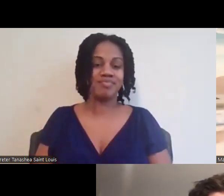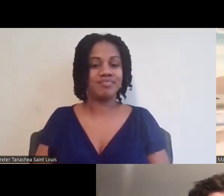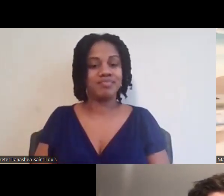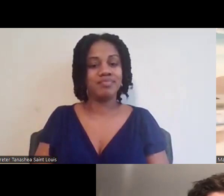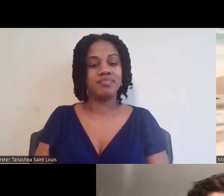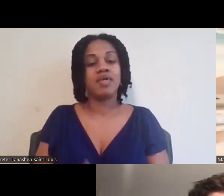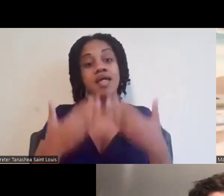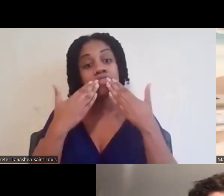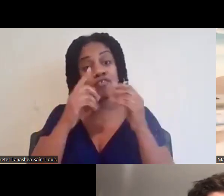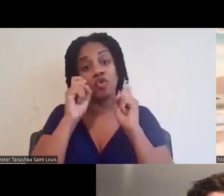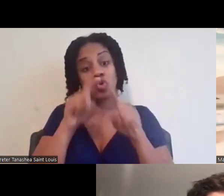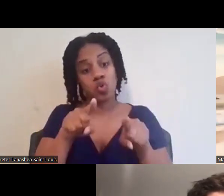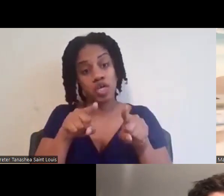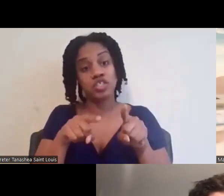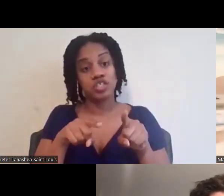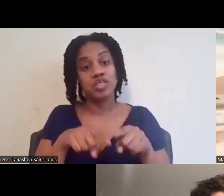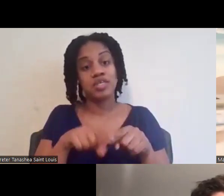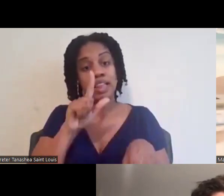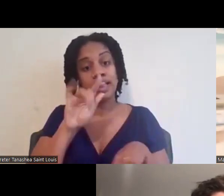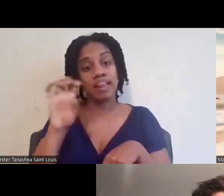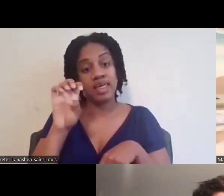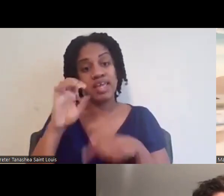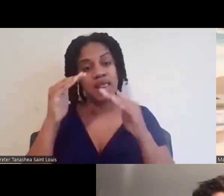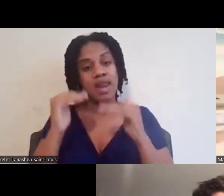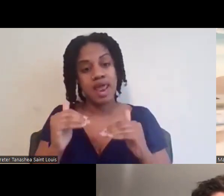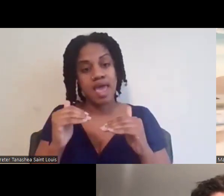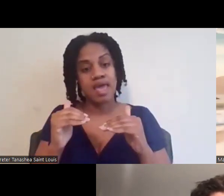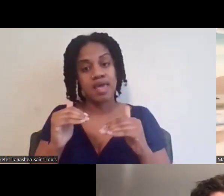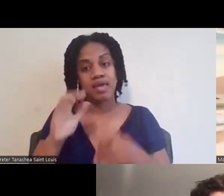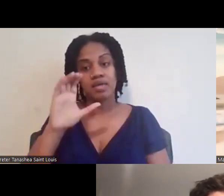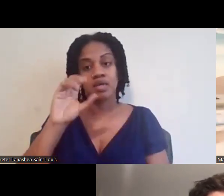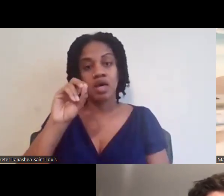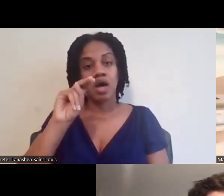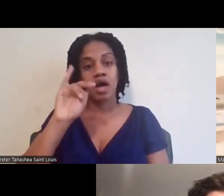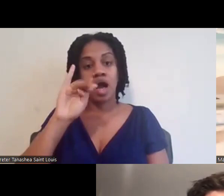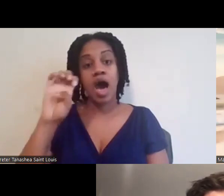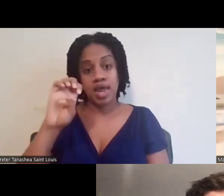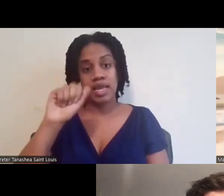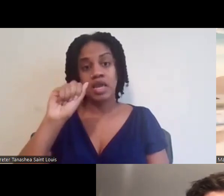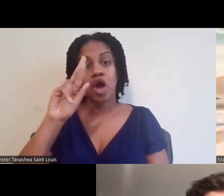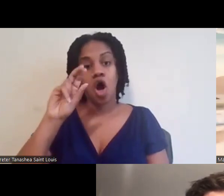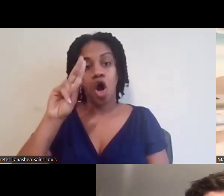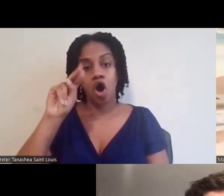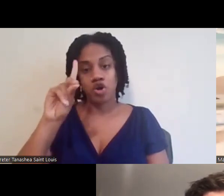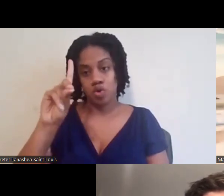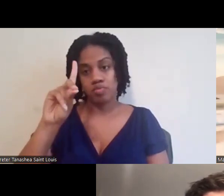Thank you for your question, Lee. Next, we're going to move to Connie Arnold.